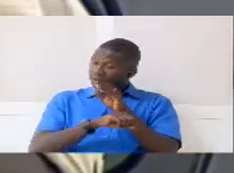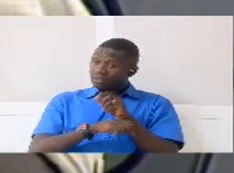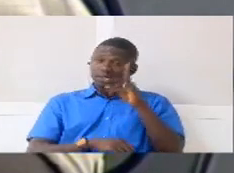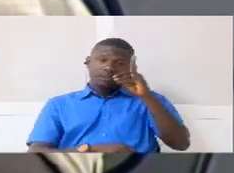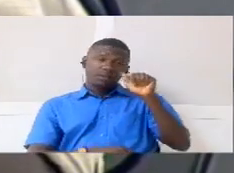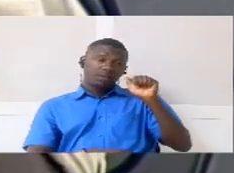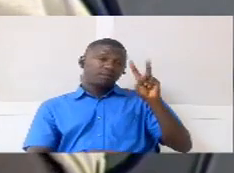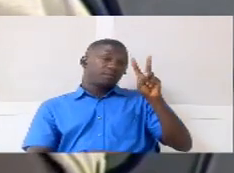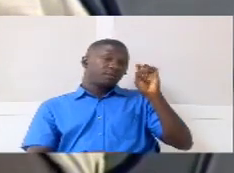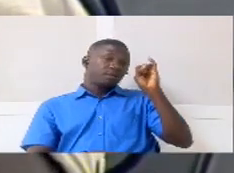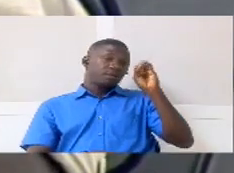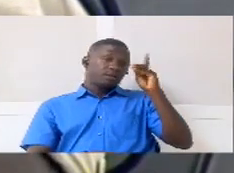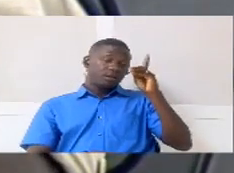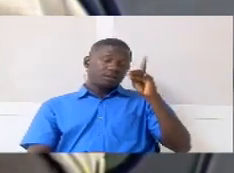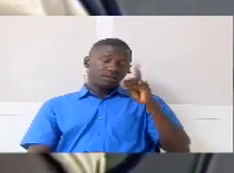is my witness.